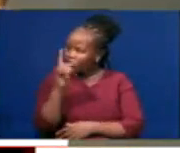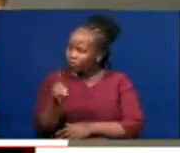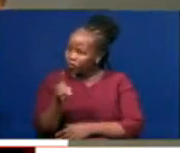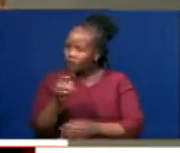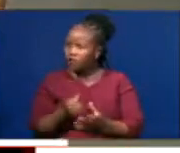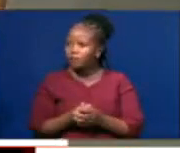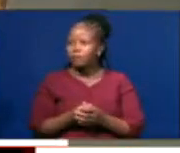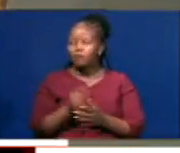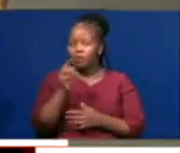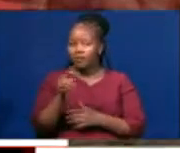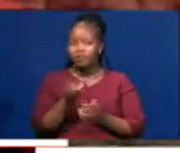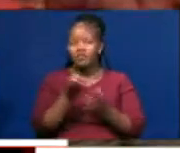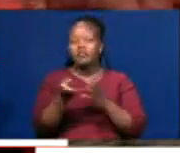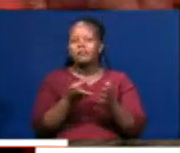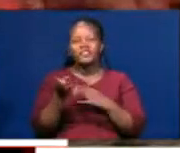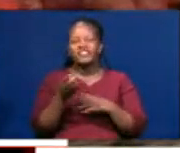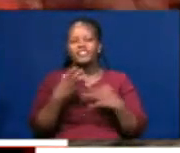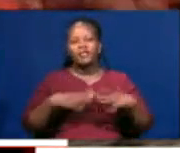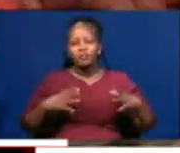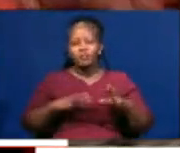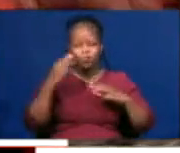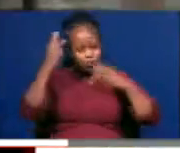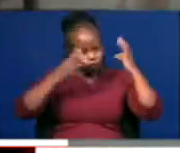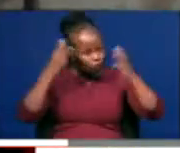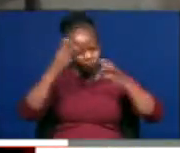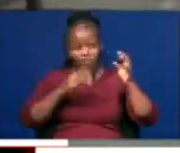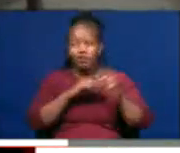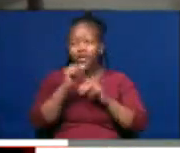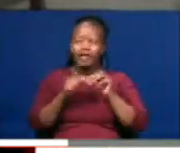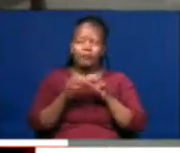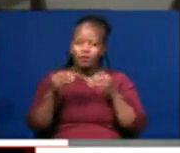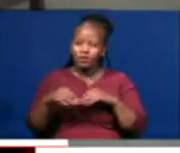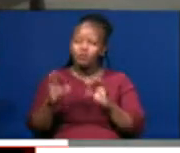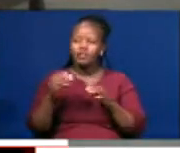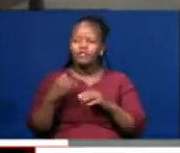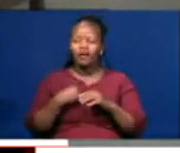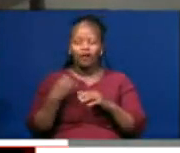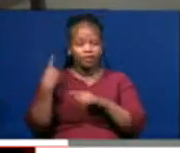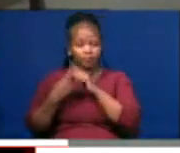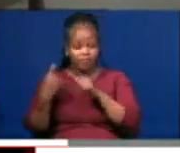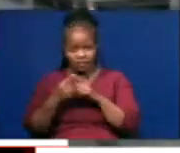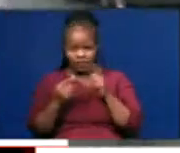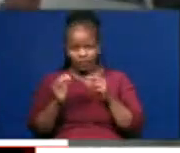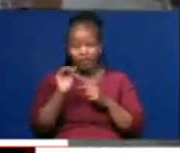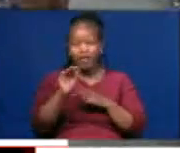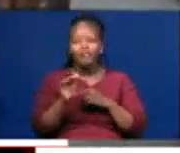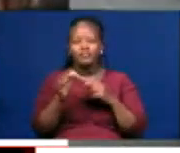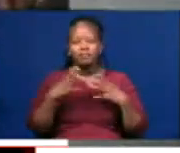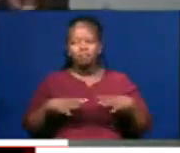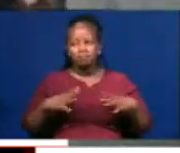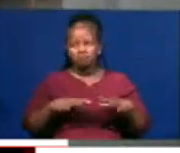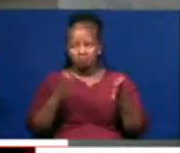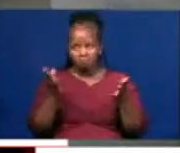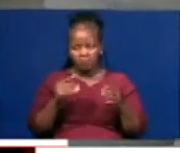as businessmen remain worried about incurring losses during the protest, urging for calmness from the public, noting that the protests